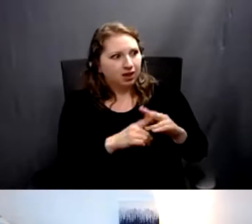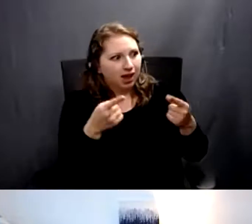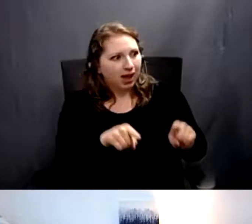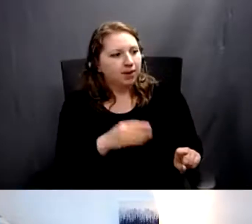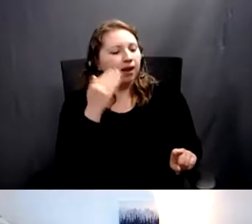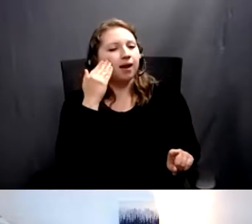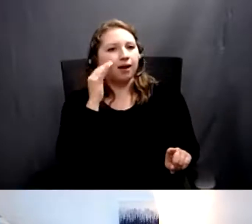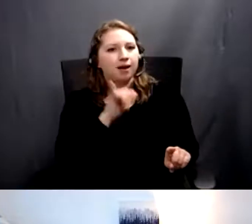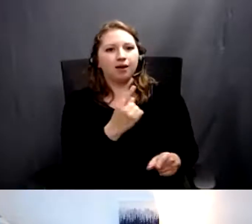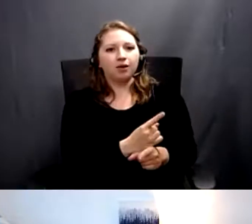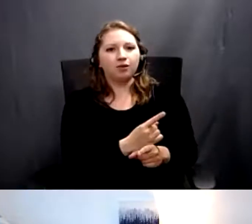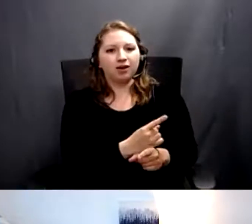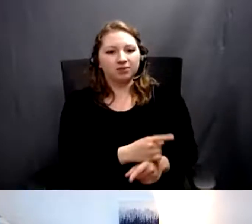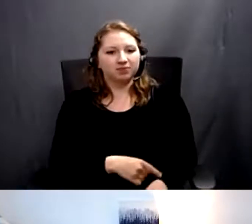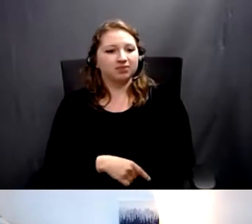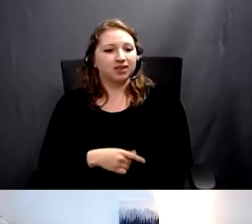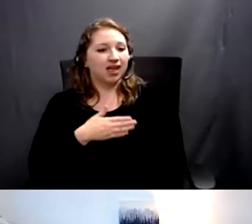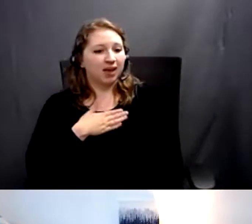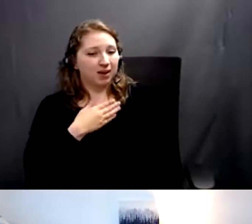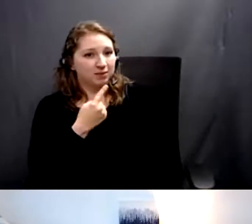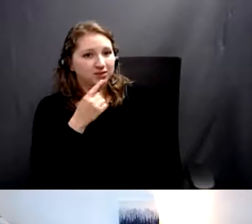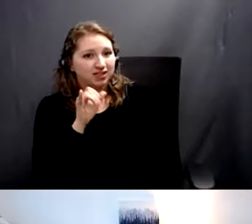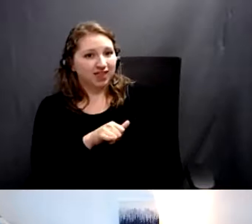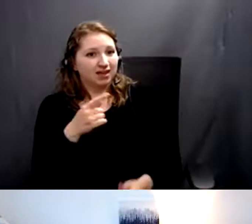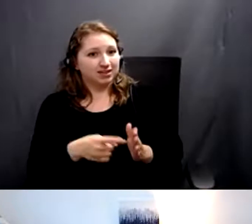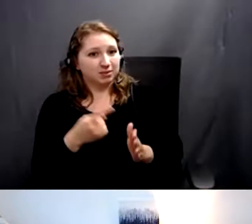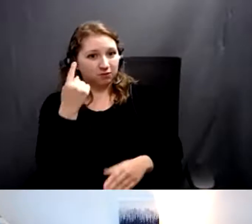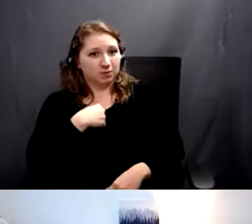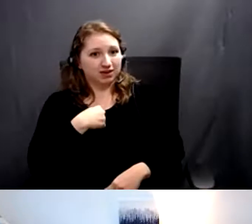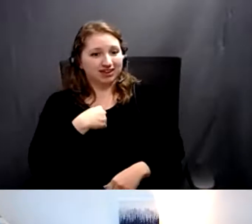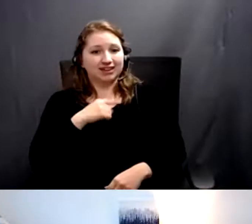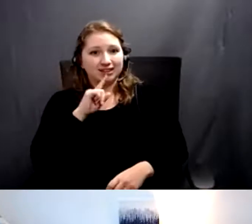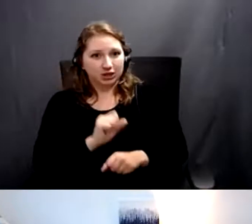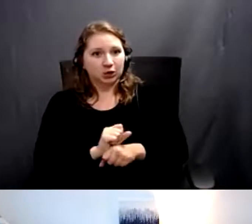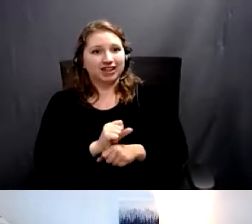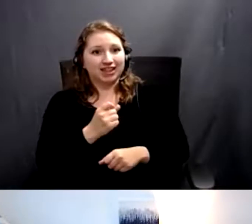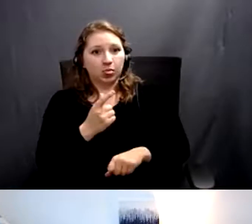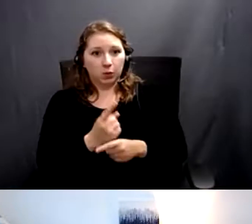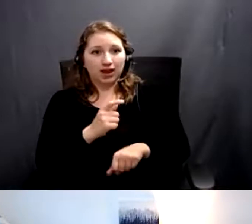I'm glad you said that, because for me, sometimes the time is literally right when I decide the time is right too.